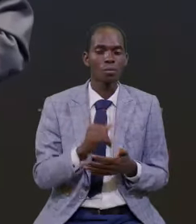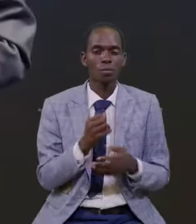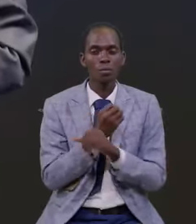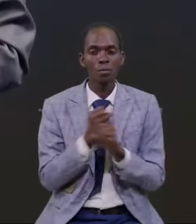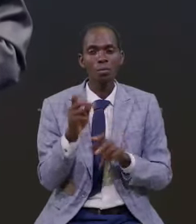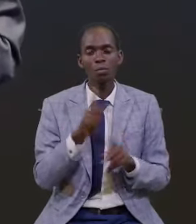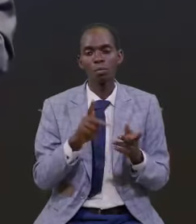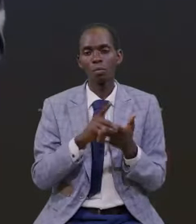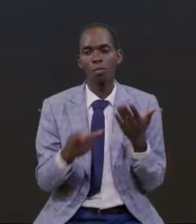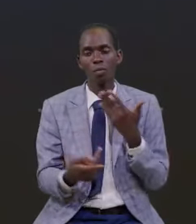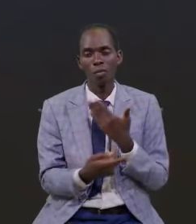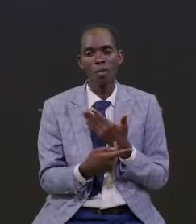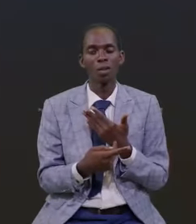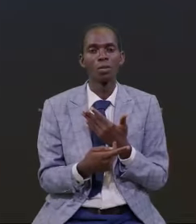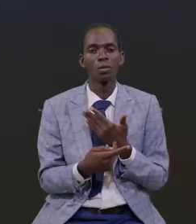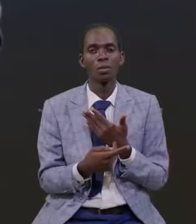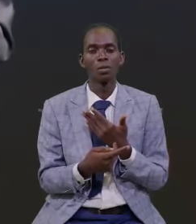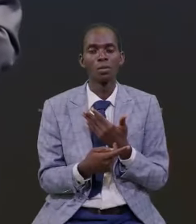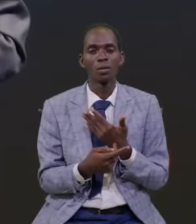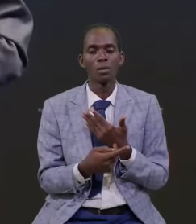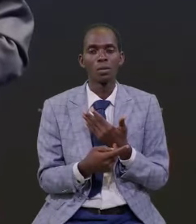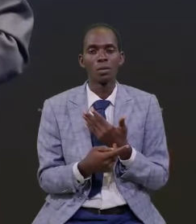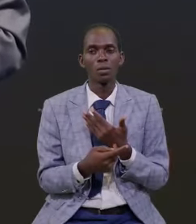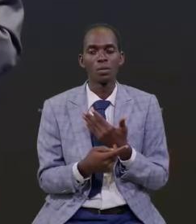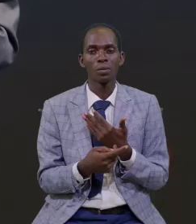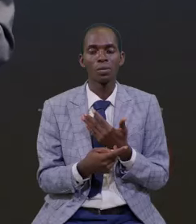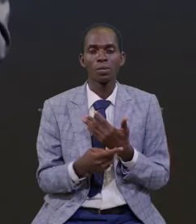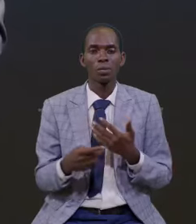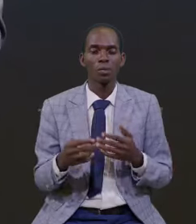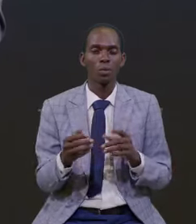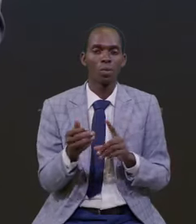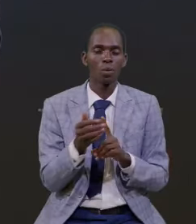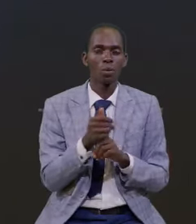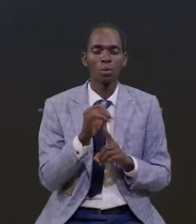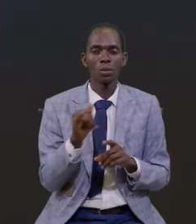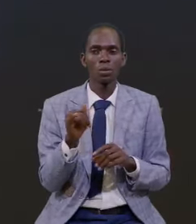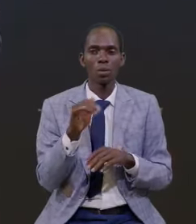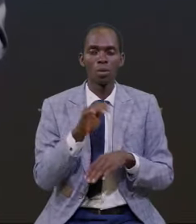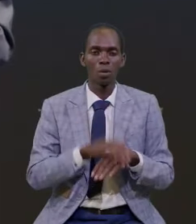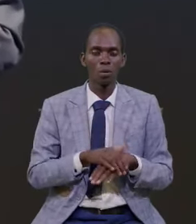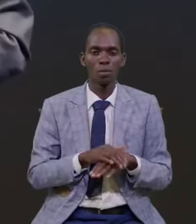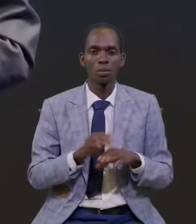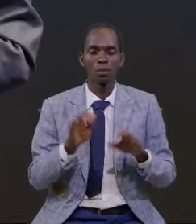headquarters of the churches on Sunday, 7th